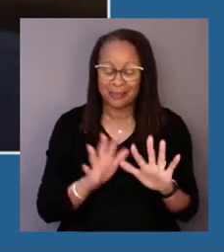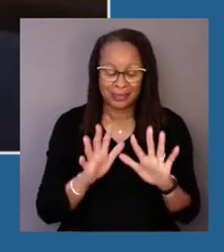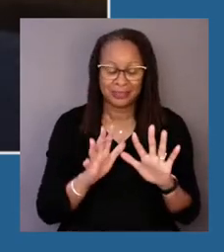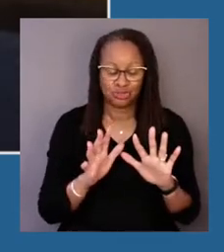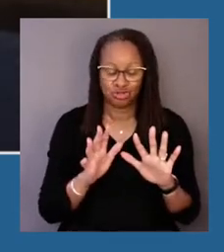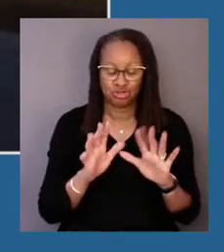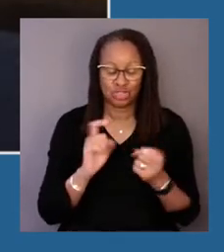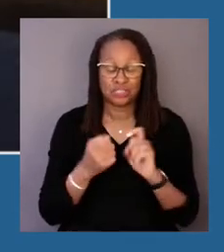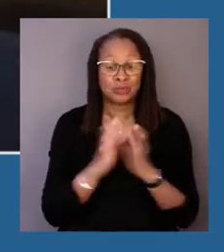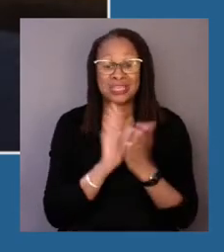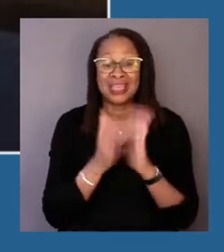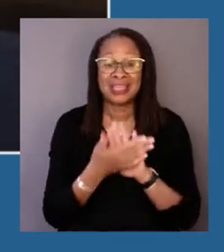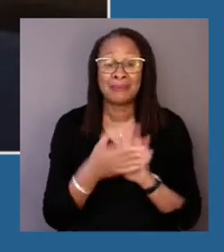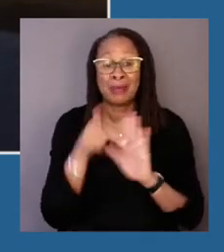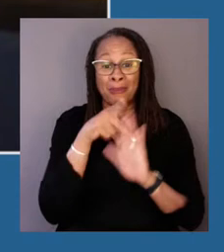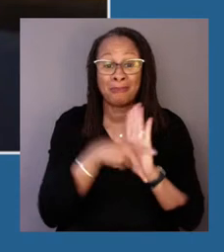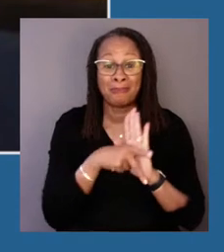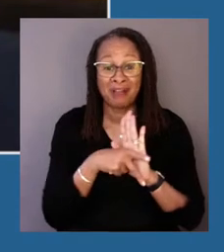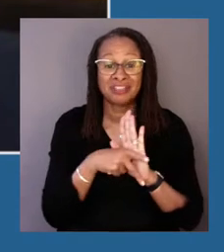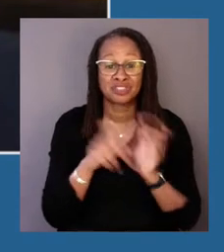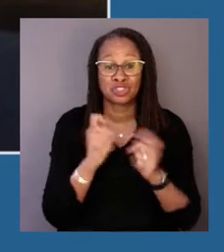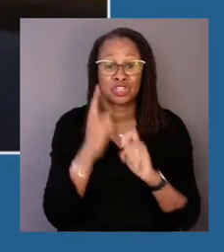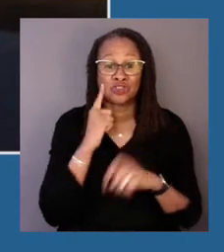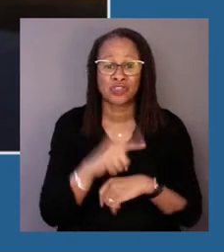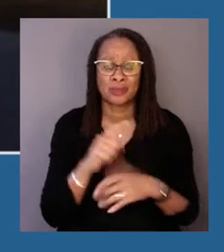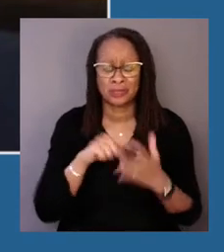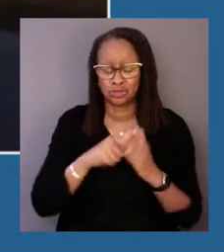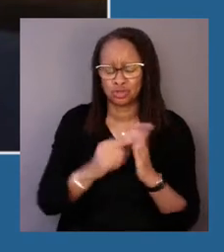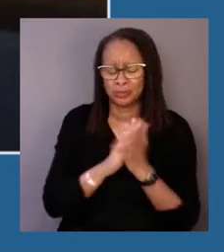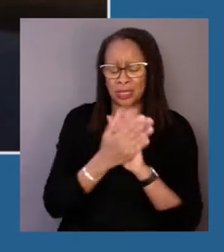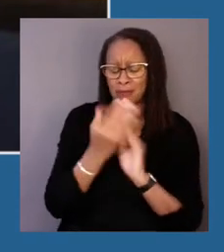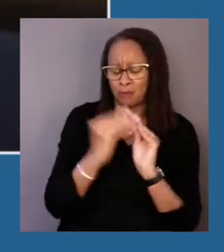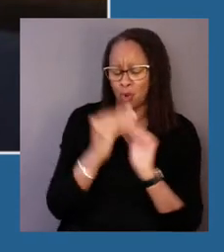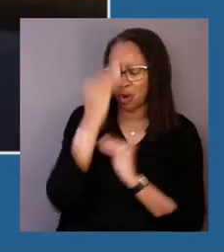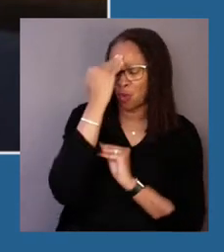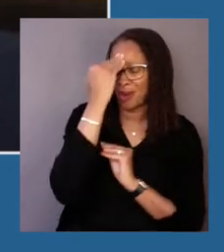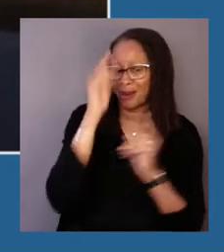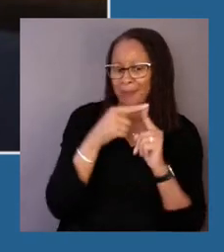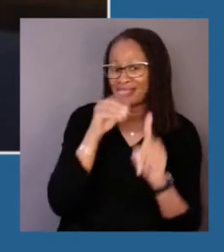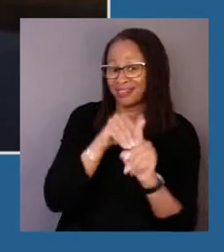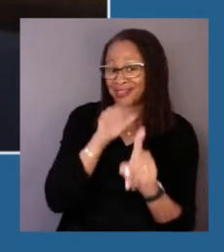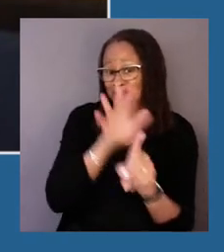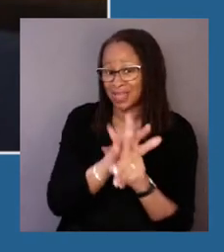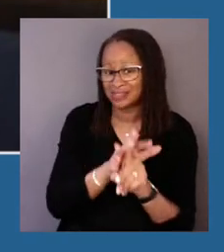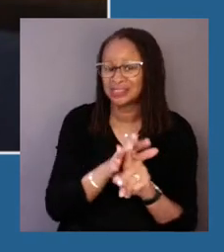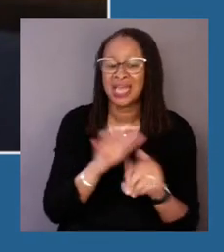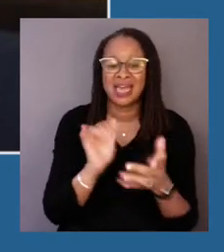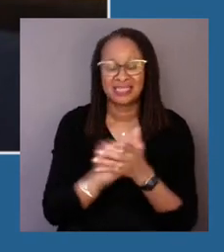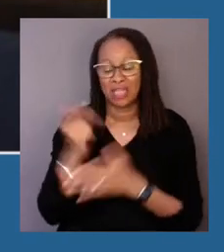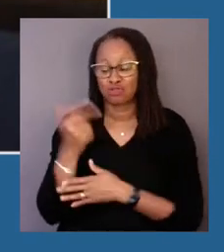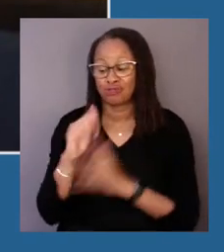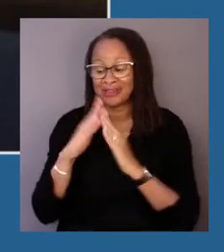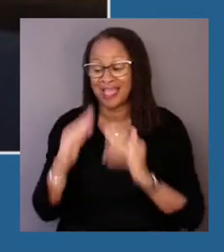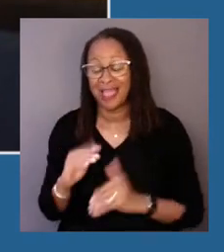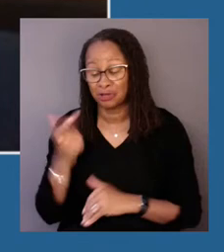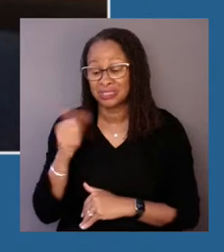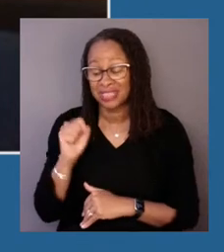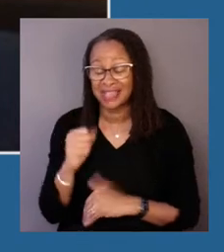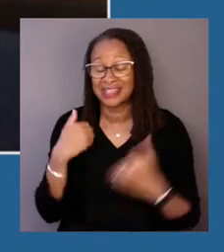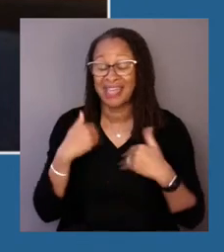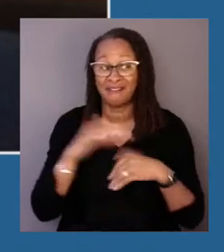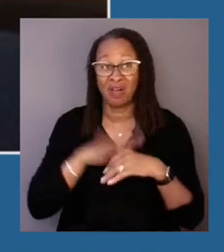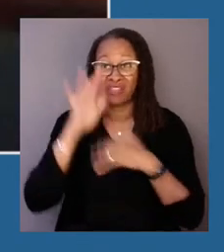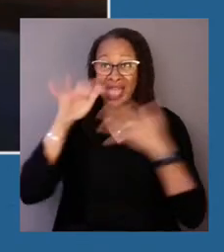already starting to become more aware about, you know, the impact that greenhouse gas emissions had on the atmosphere by that point. They certainly